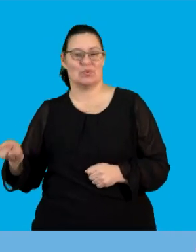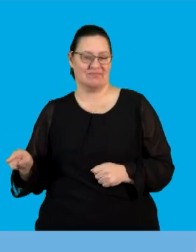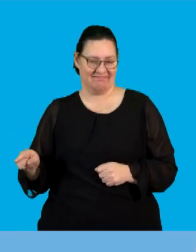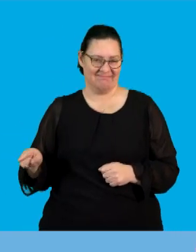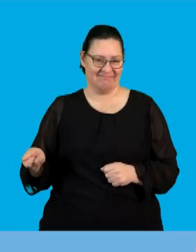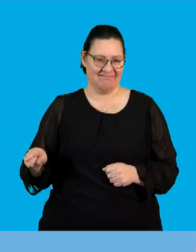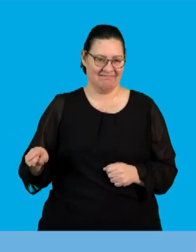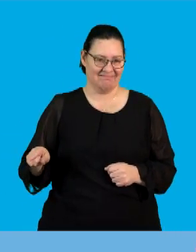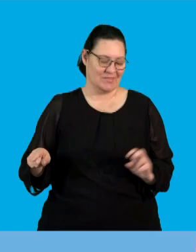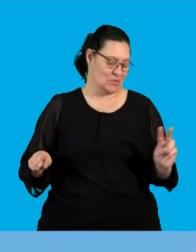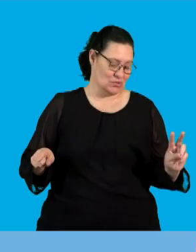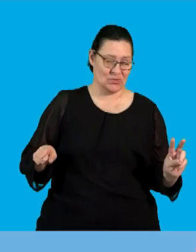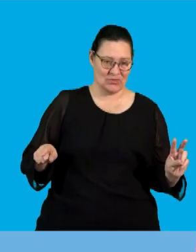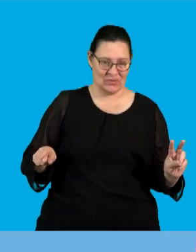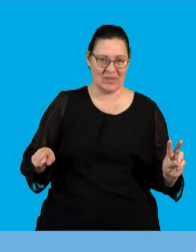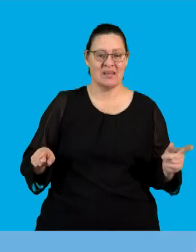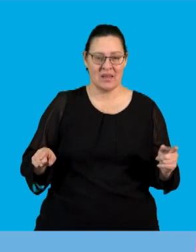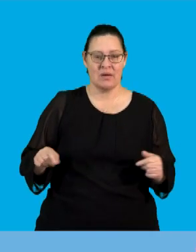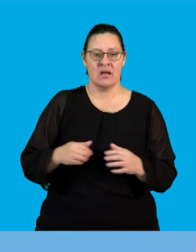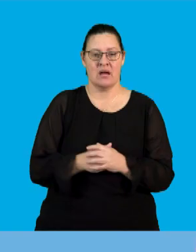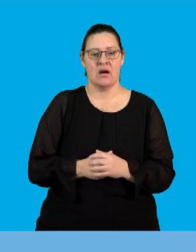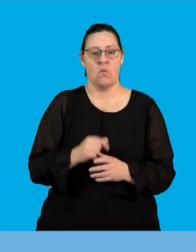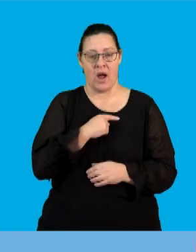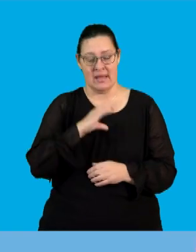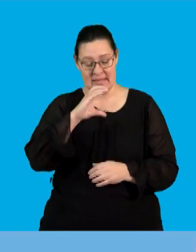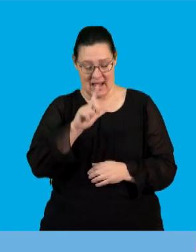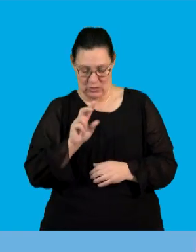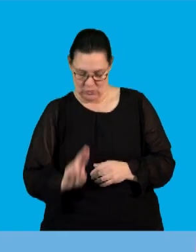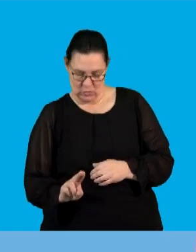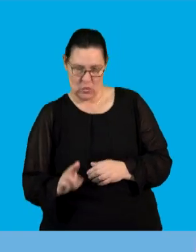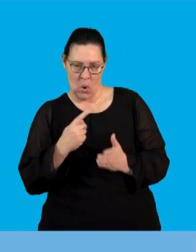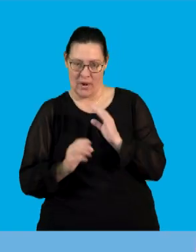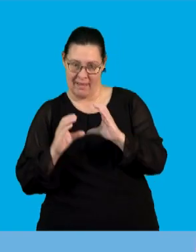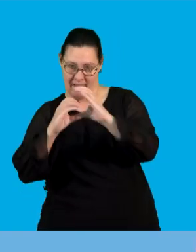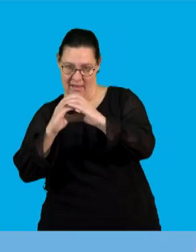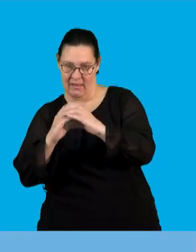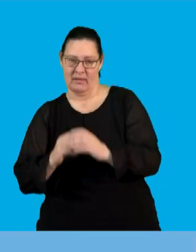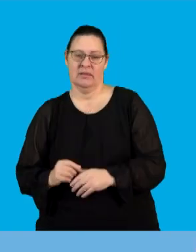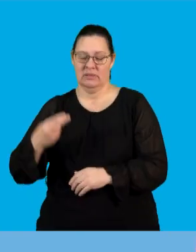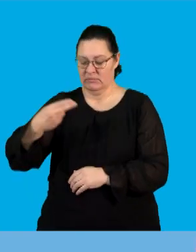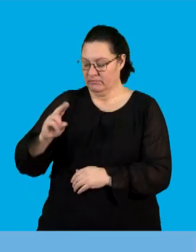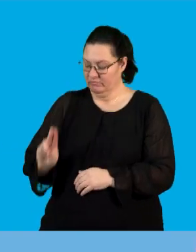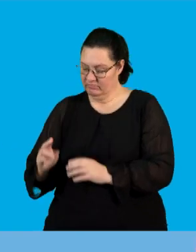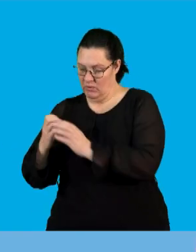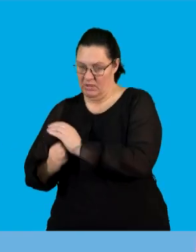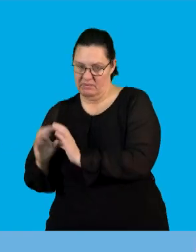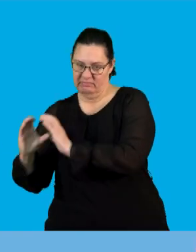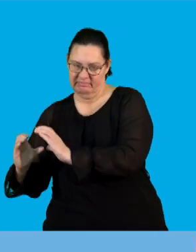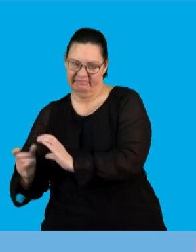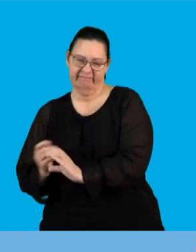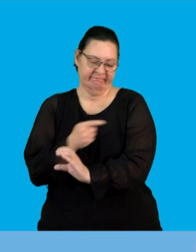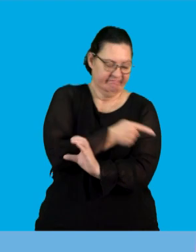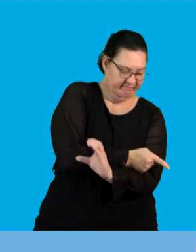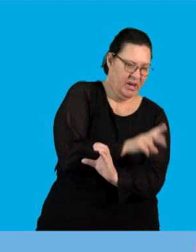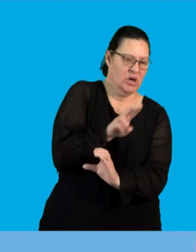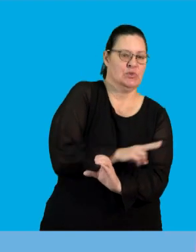2 chlorine. So remember that these 2 only goes for the chlorine, that we have 2 atoms of chlorine in this particular compound. So we did say that the calcium